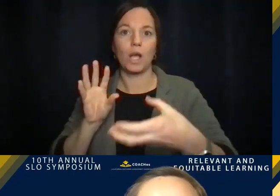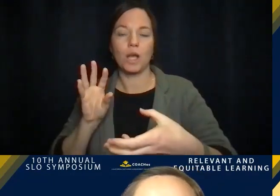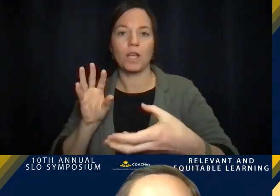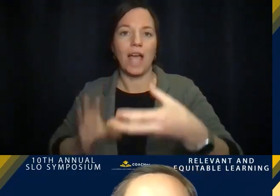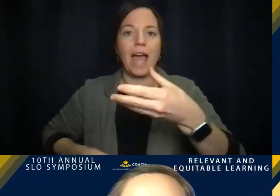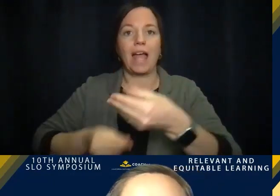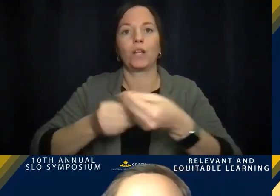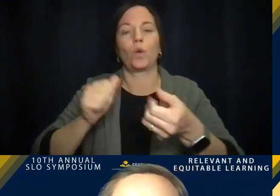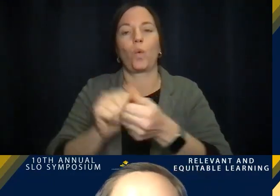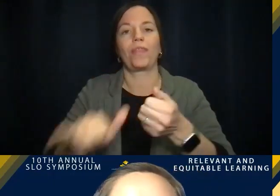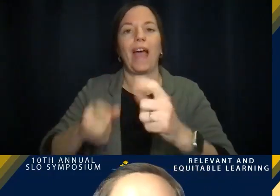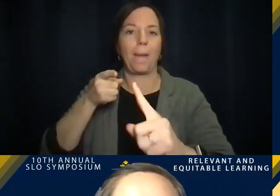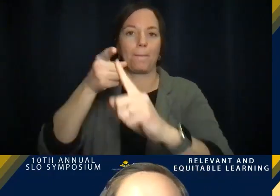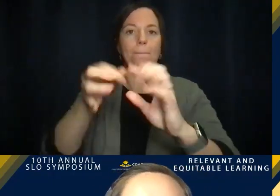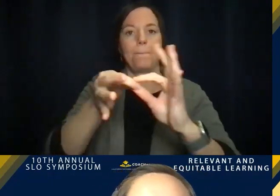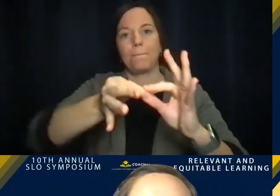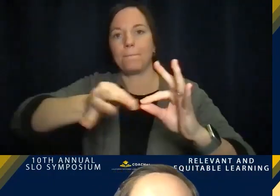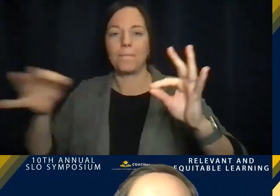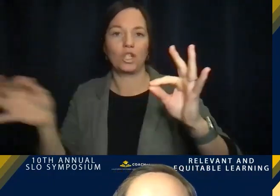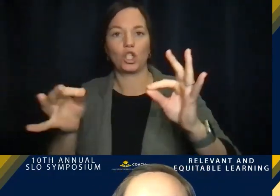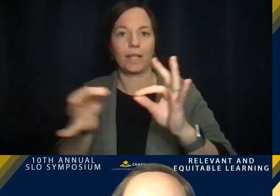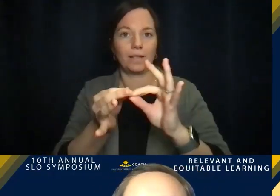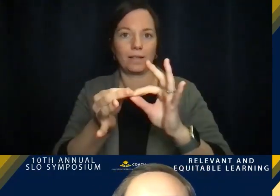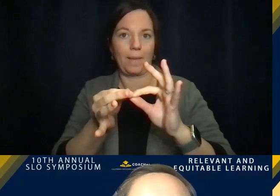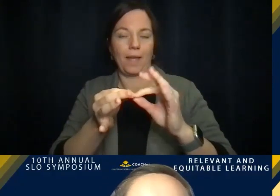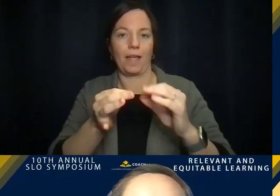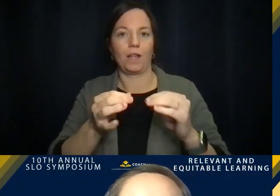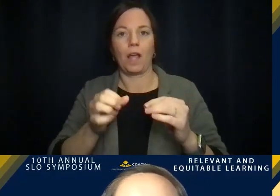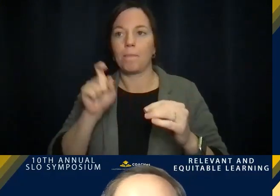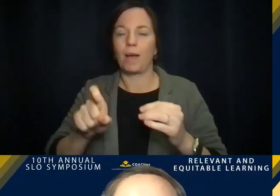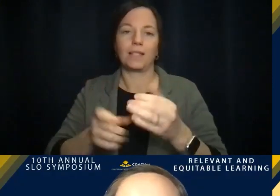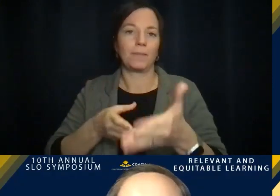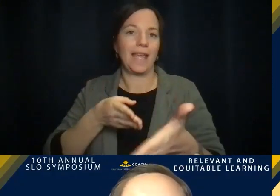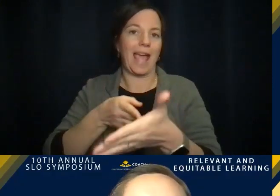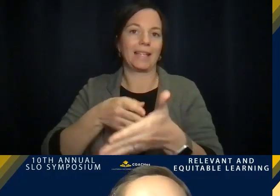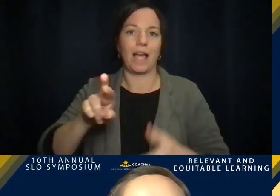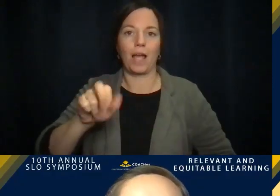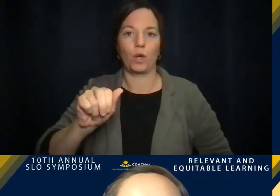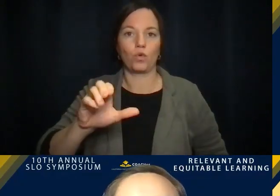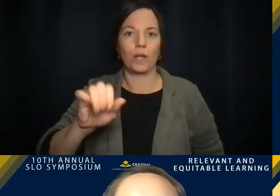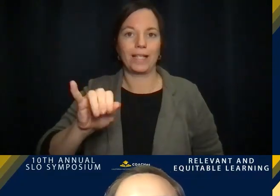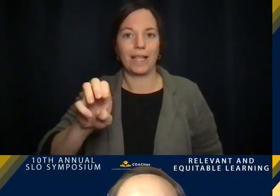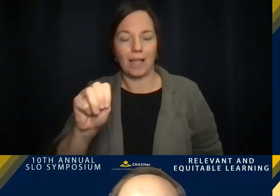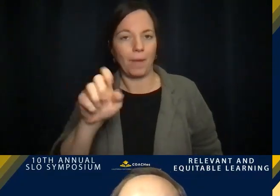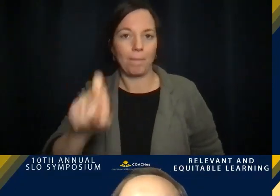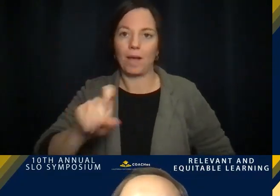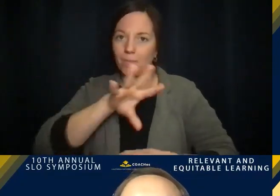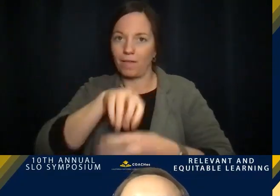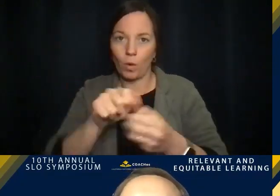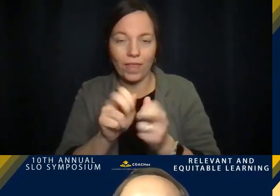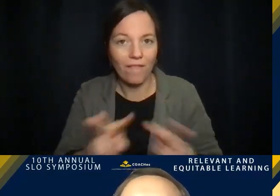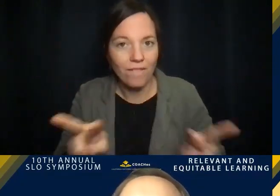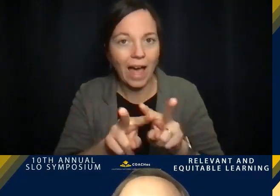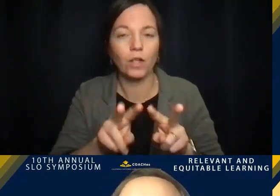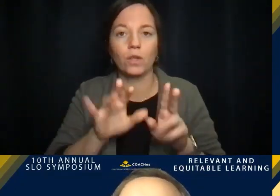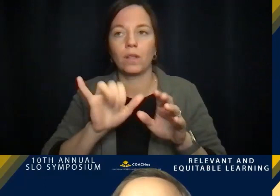have to write, you know, anti-racist in our values or our visions or some, you know, things like that. And so